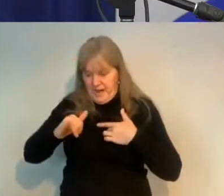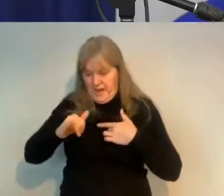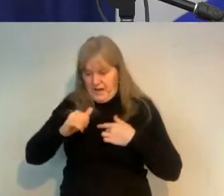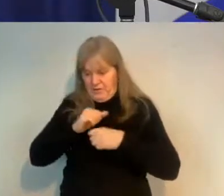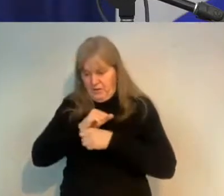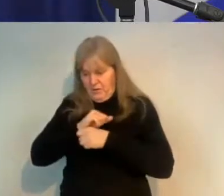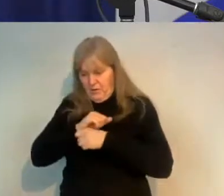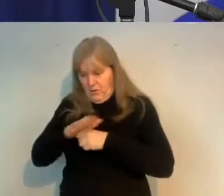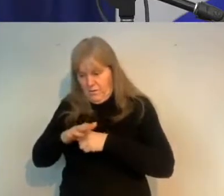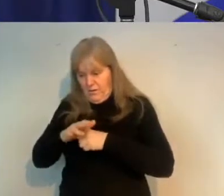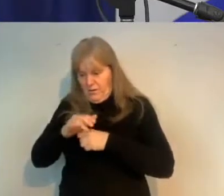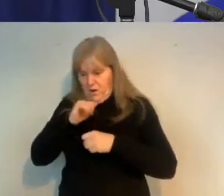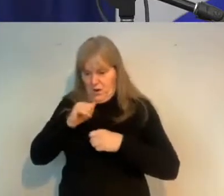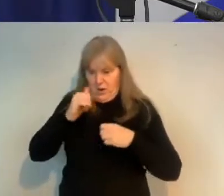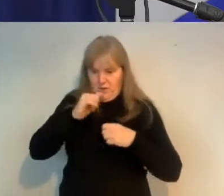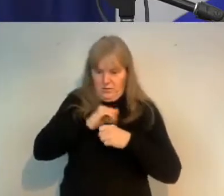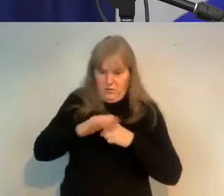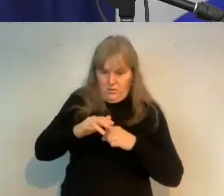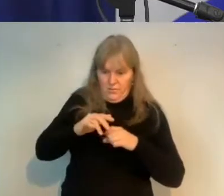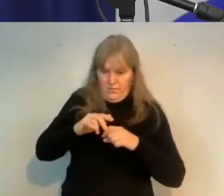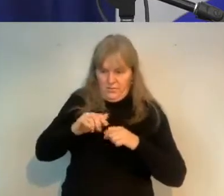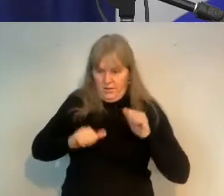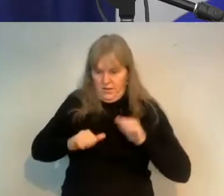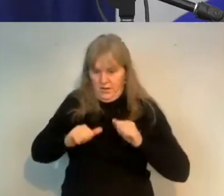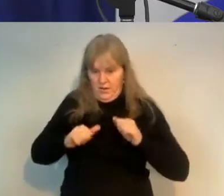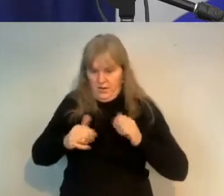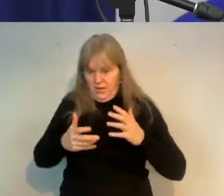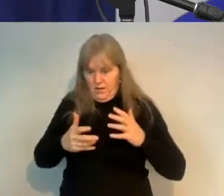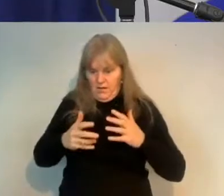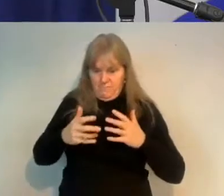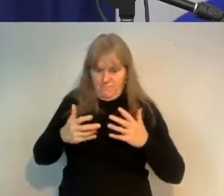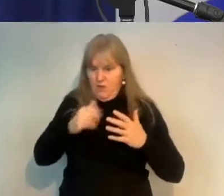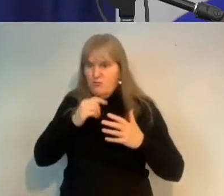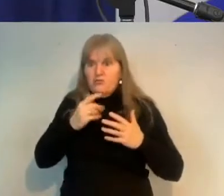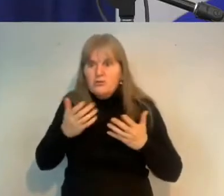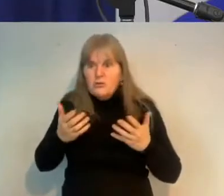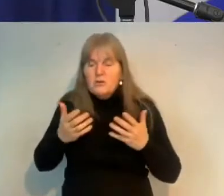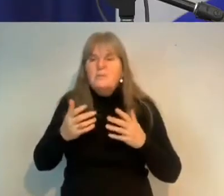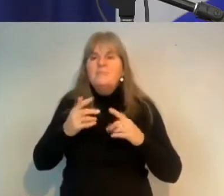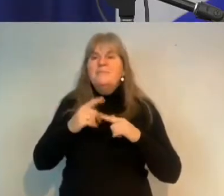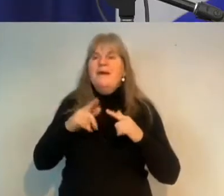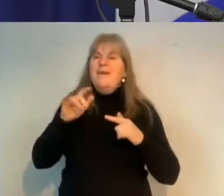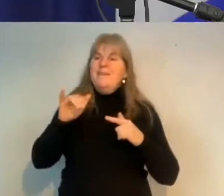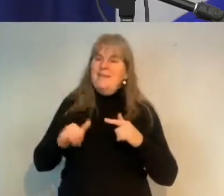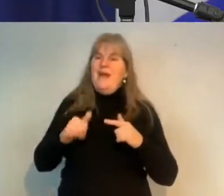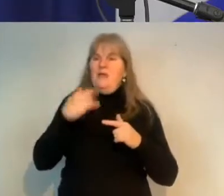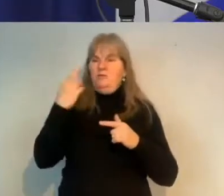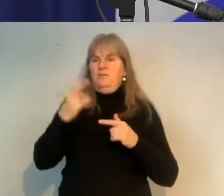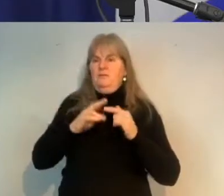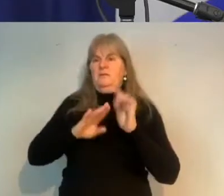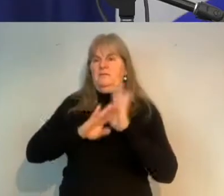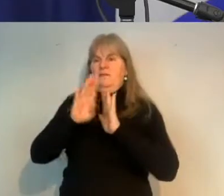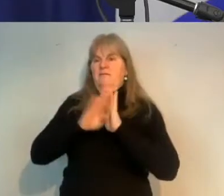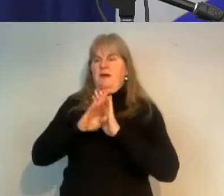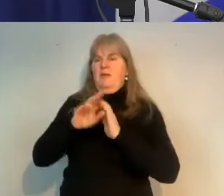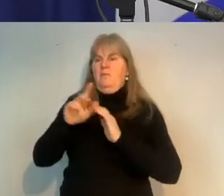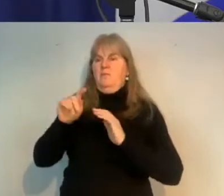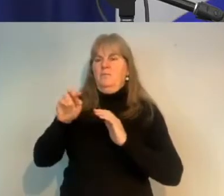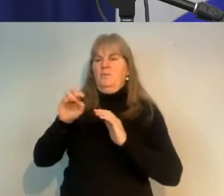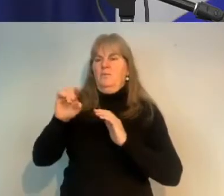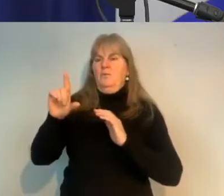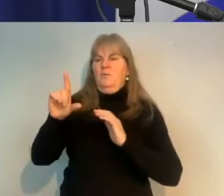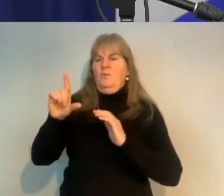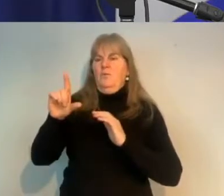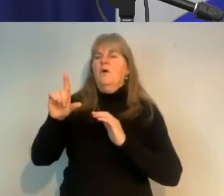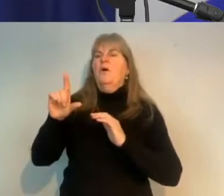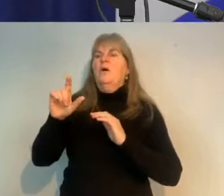versus other things going on in one's life. And that's why we're developing tools. I would say at this point, you err on the side